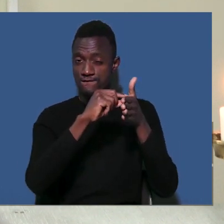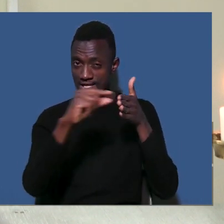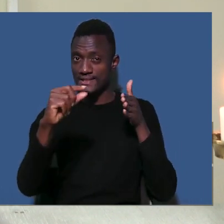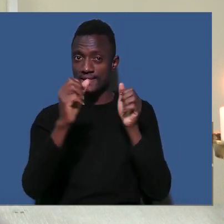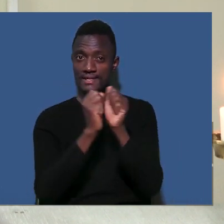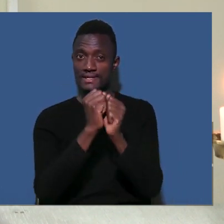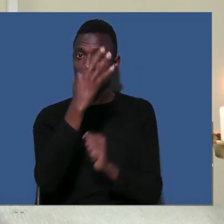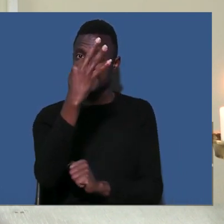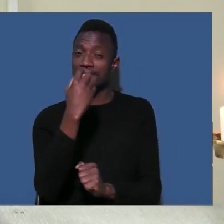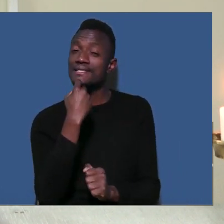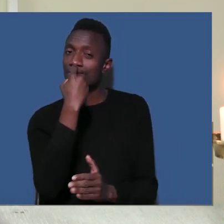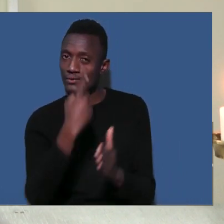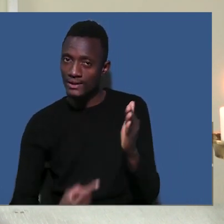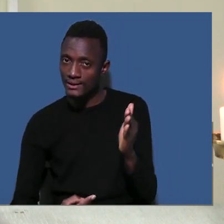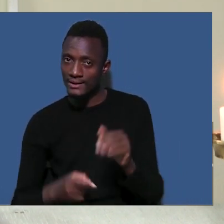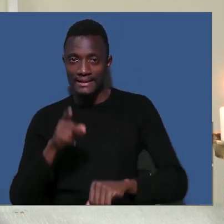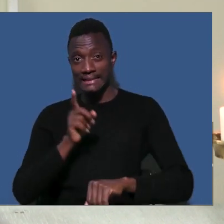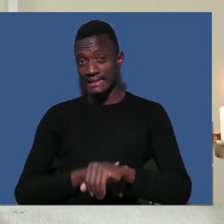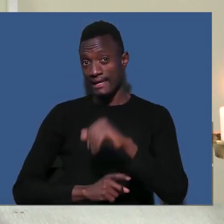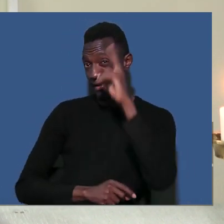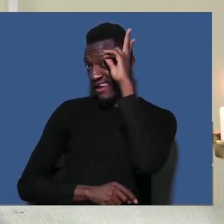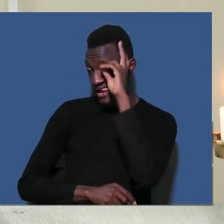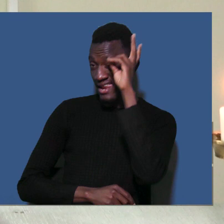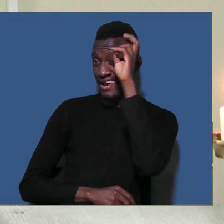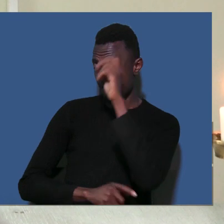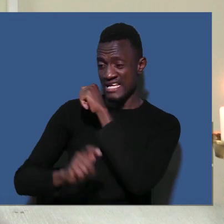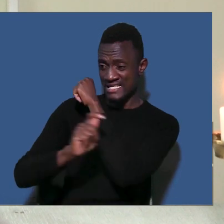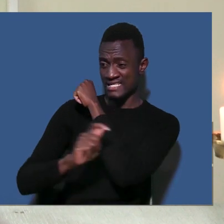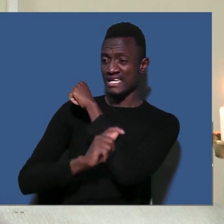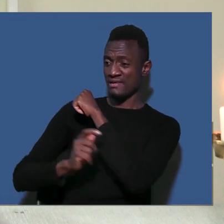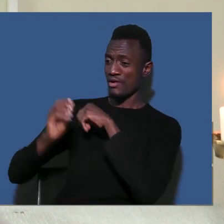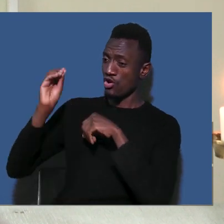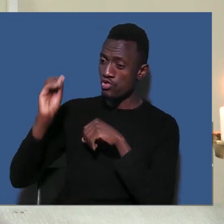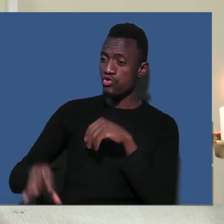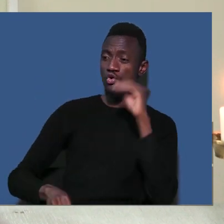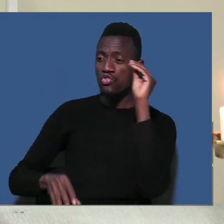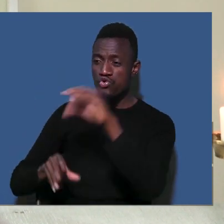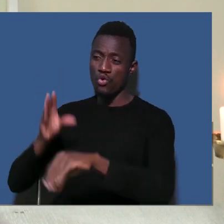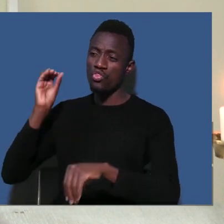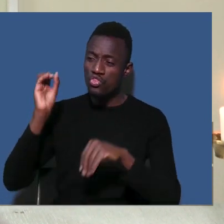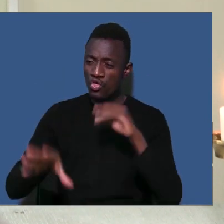when the devil had finished all this tempting, he left him